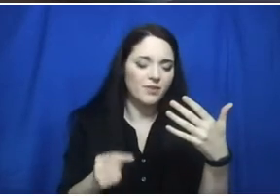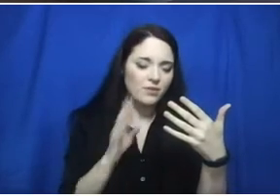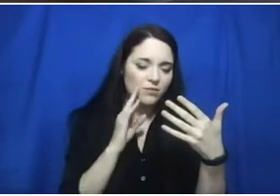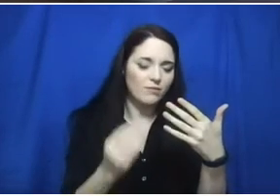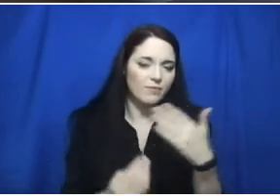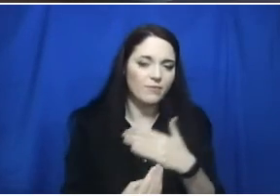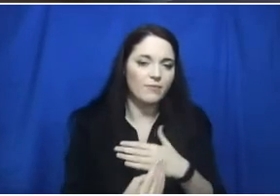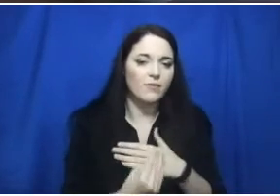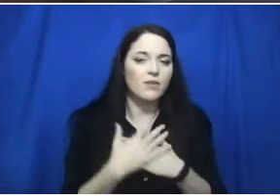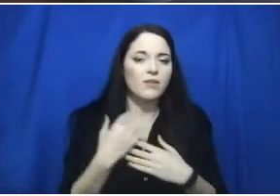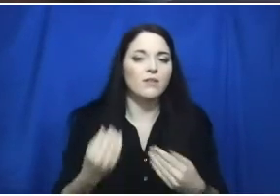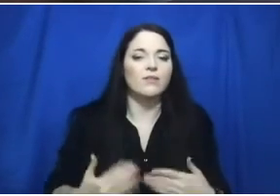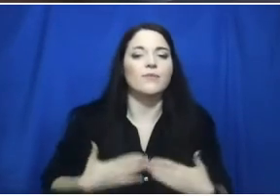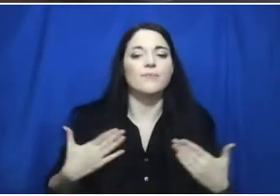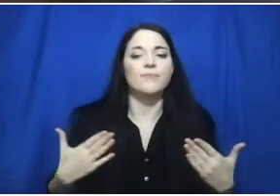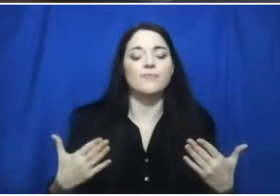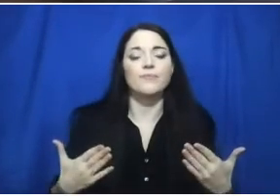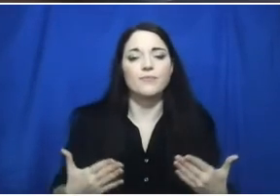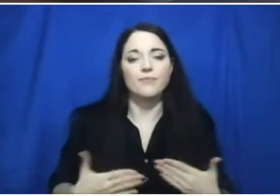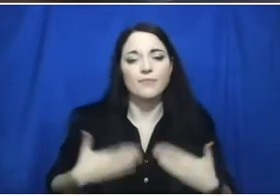joyful